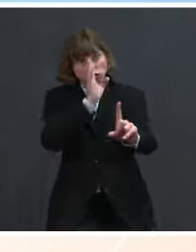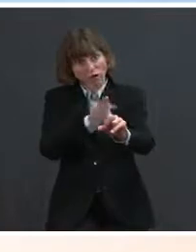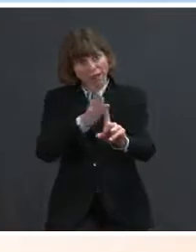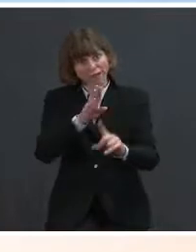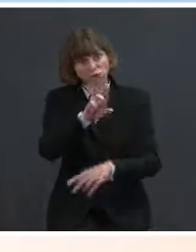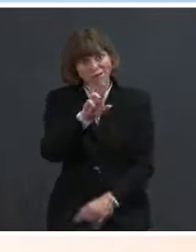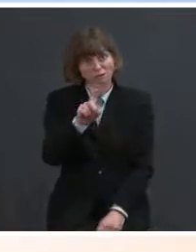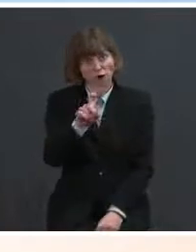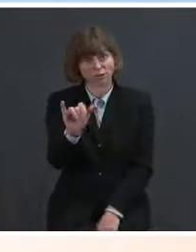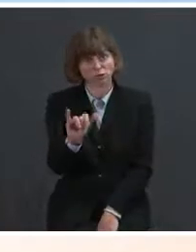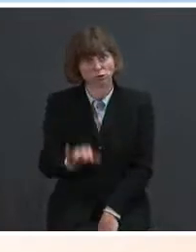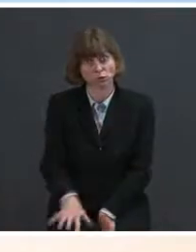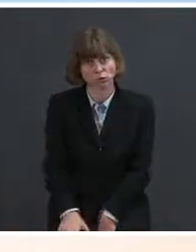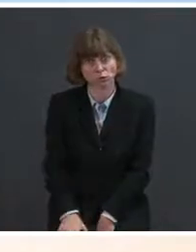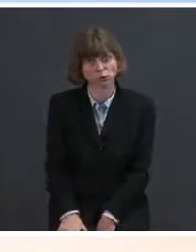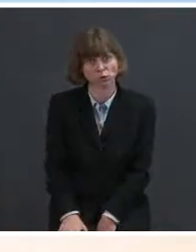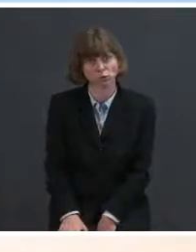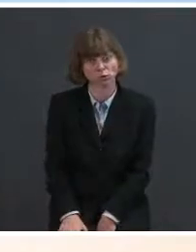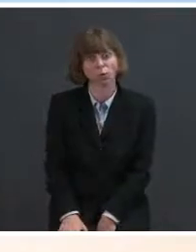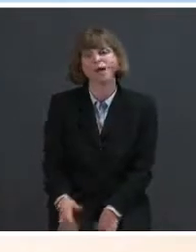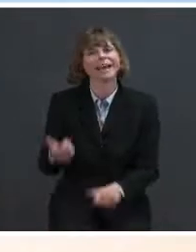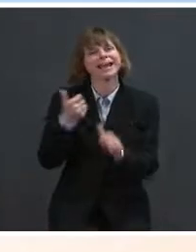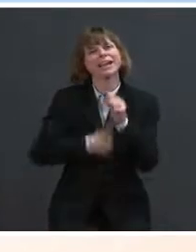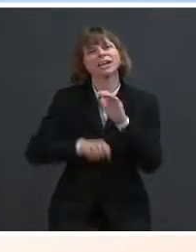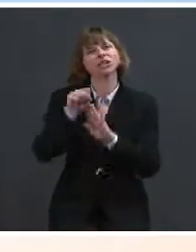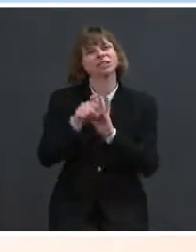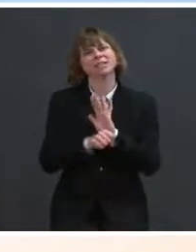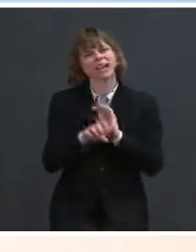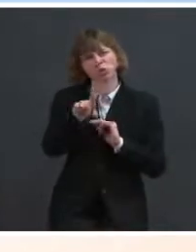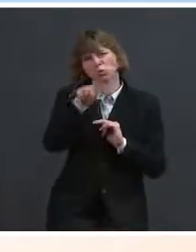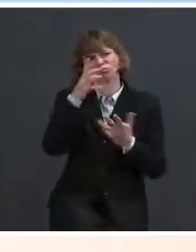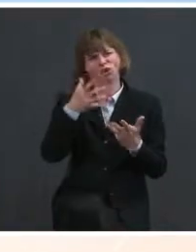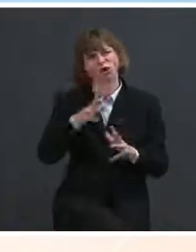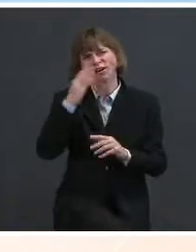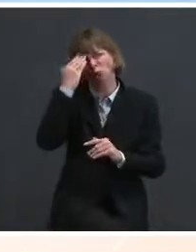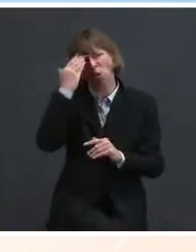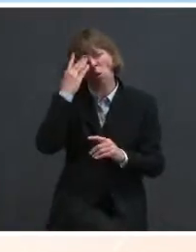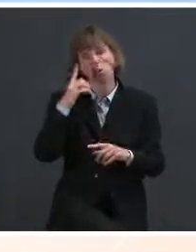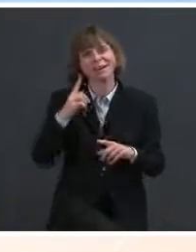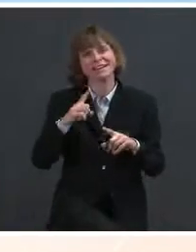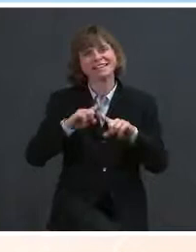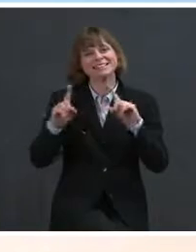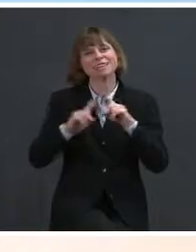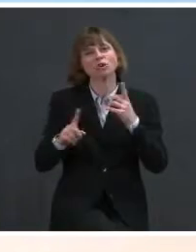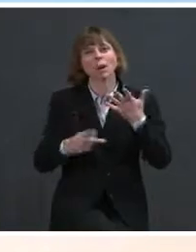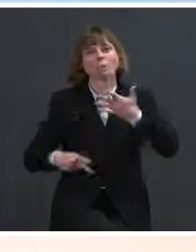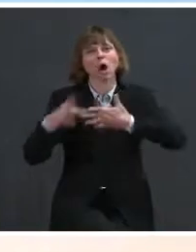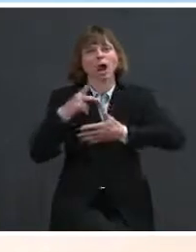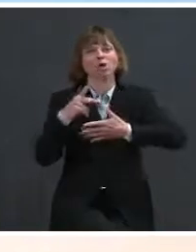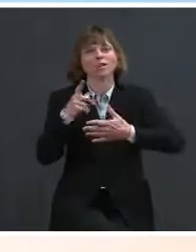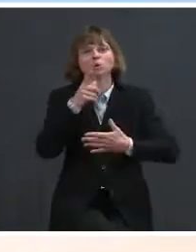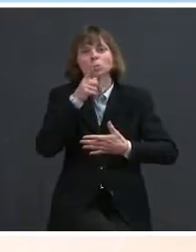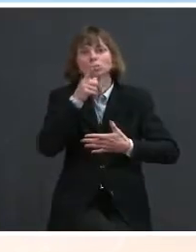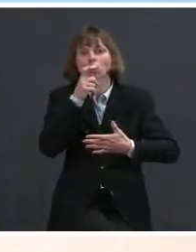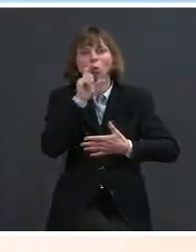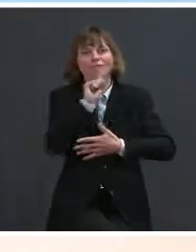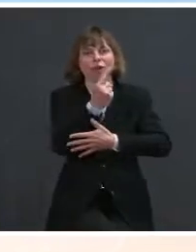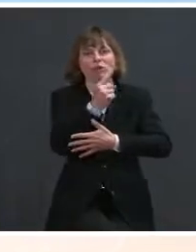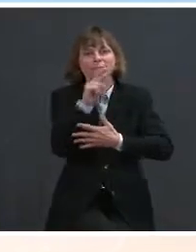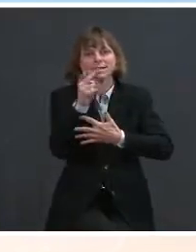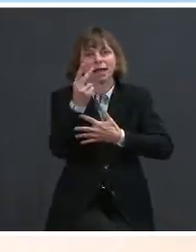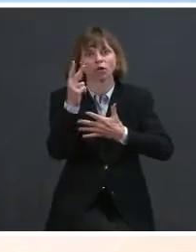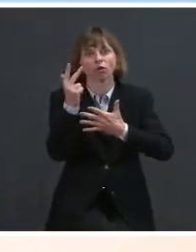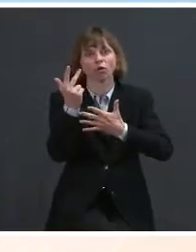And so it's certainly as in each state, as you know, Jeff, but there is different prioritization of who is in each order, and so it's just